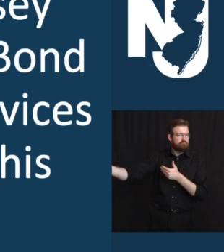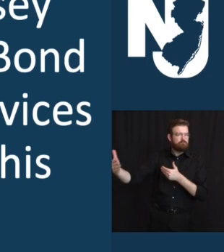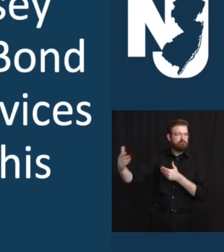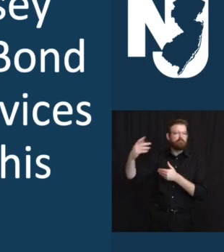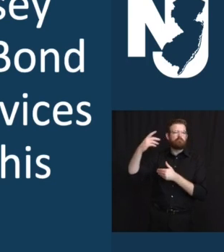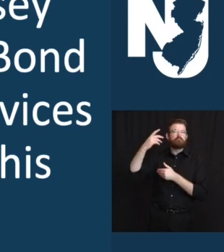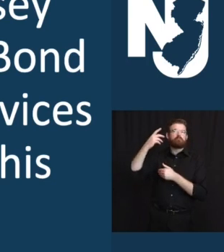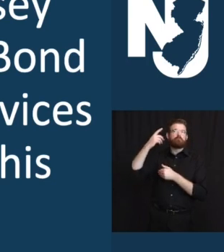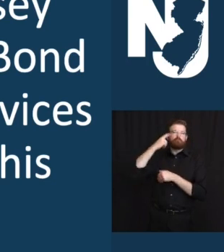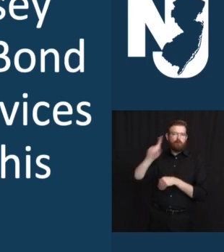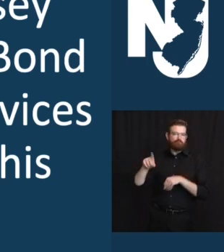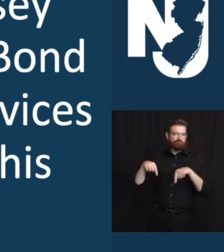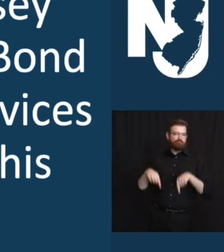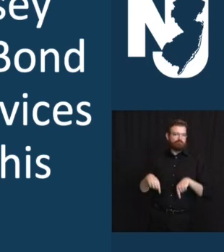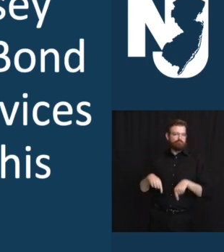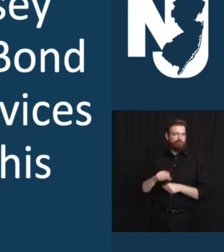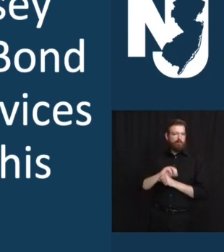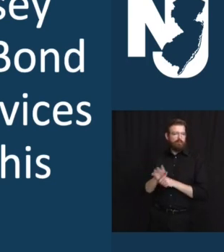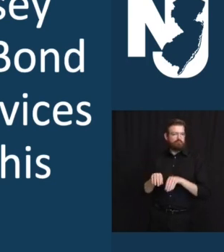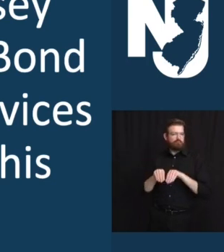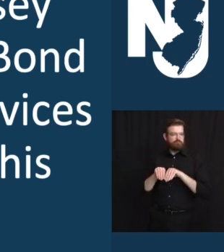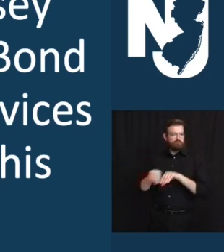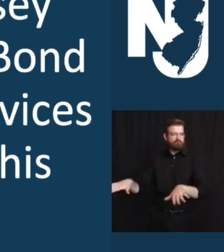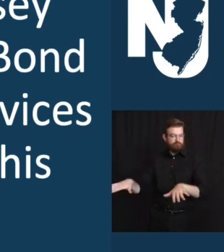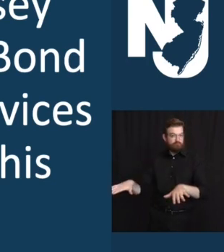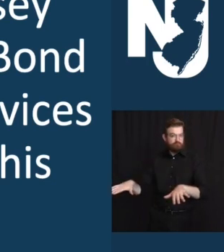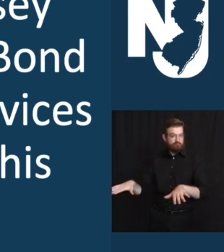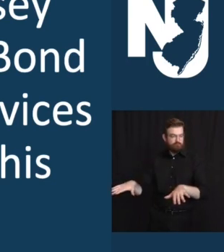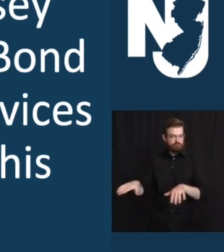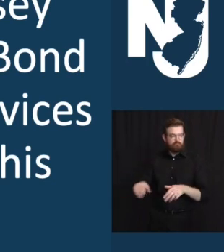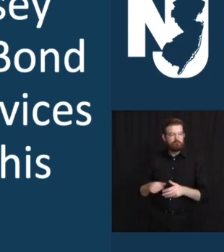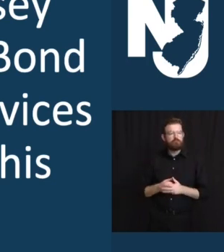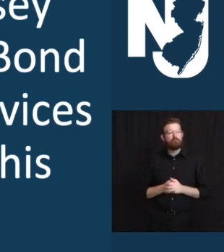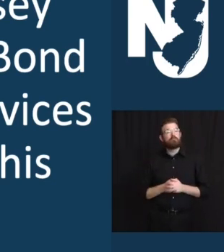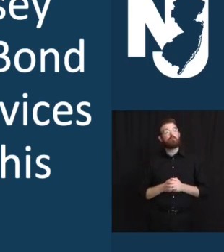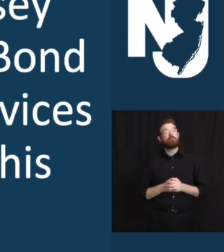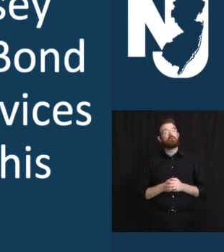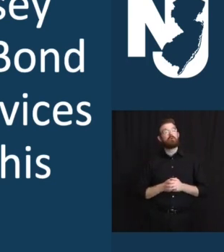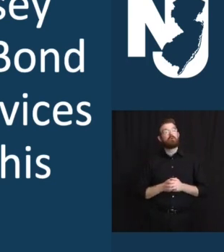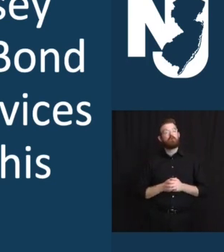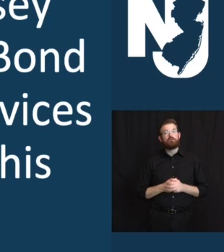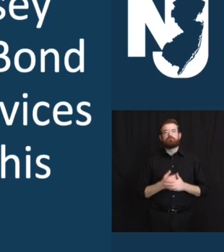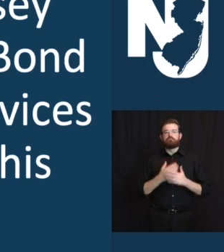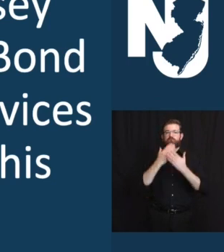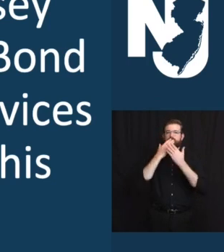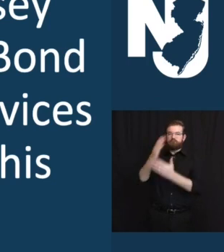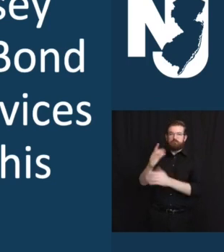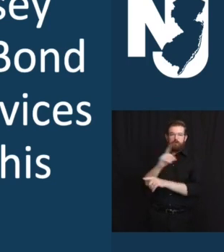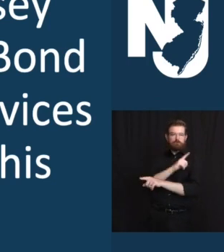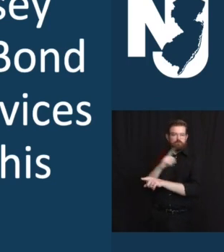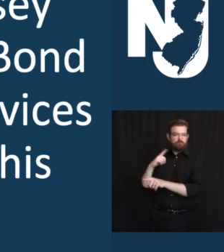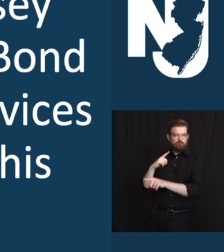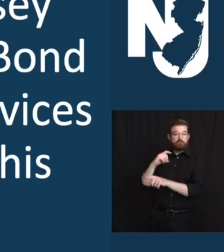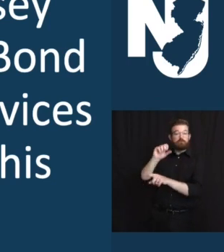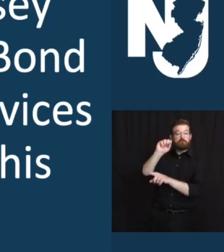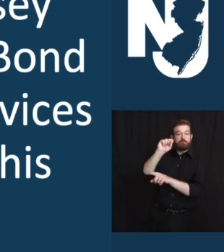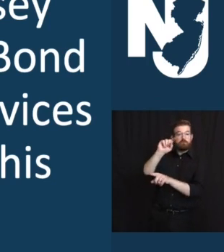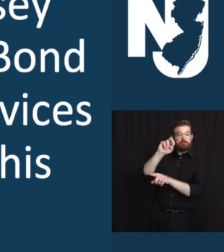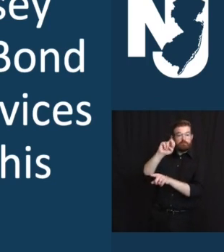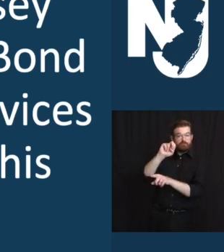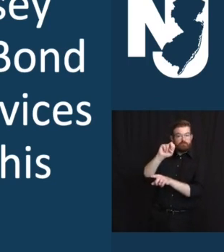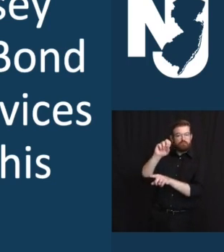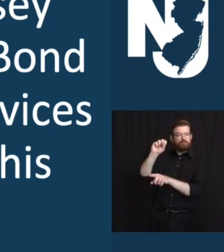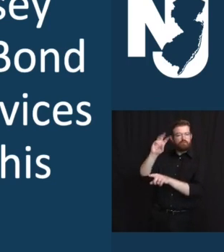And again, I want to thank my partners in the legislature, Senate President Steve Sweeney and Assembly Speaker Craig Coughlin, and the members of